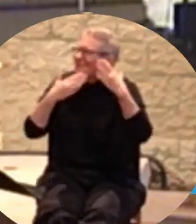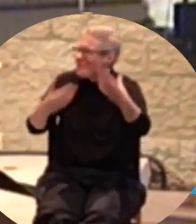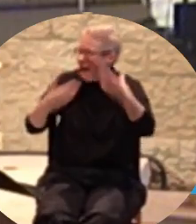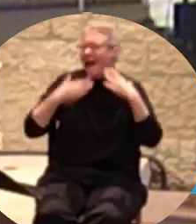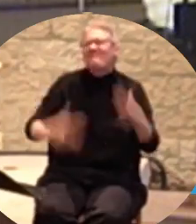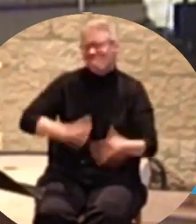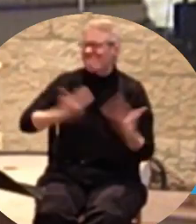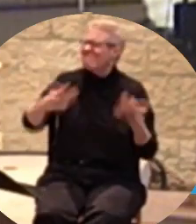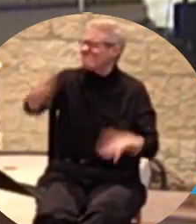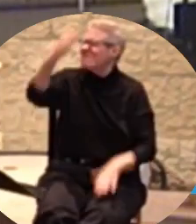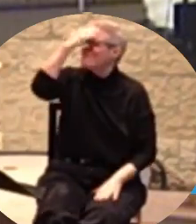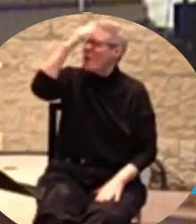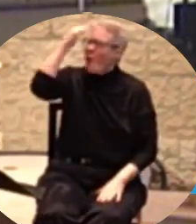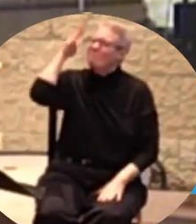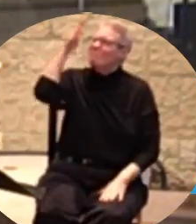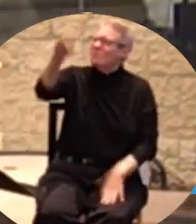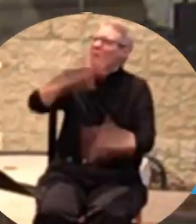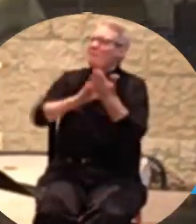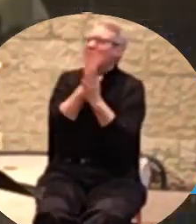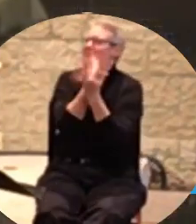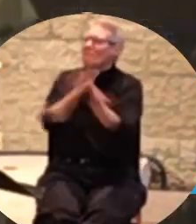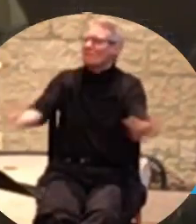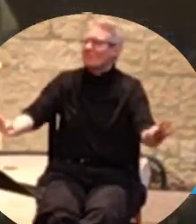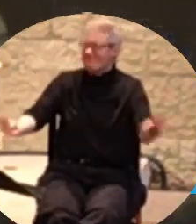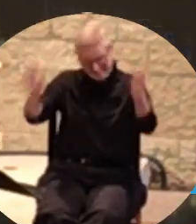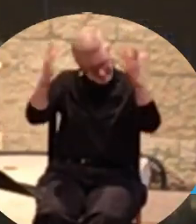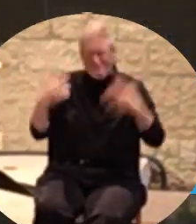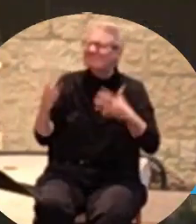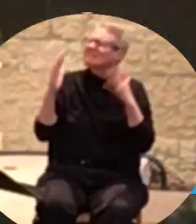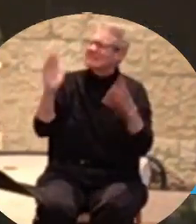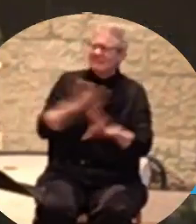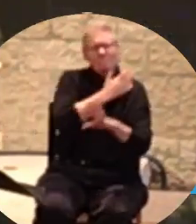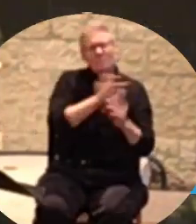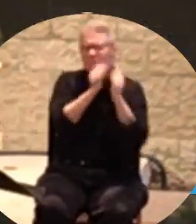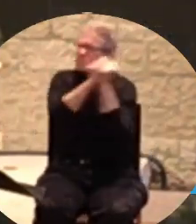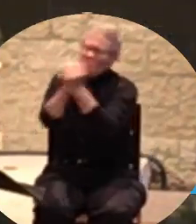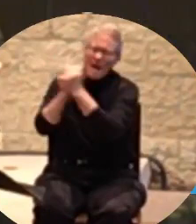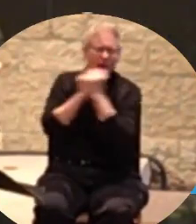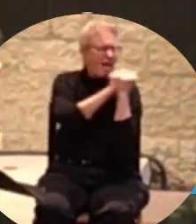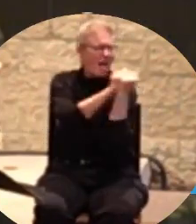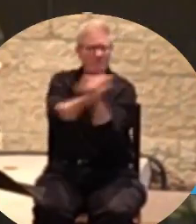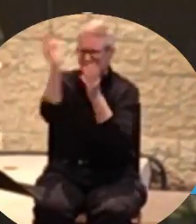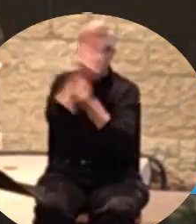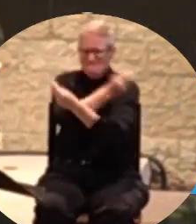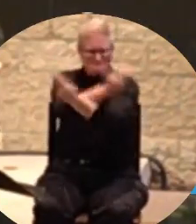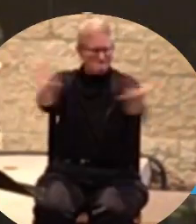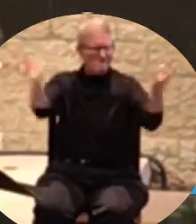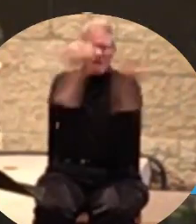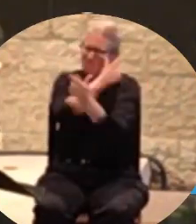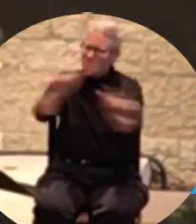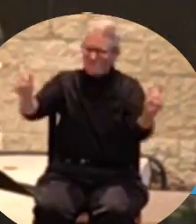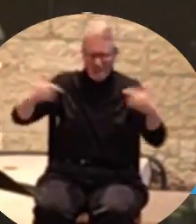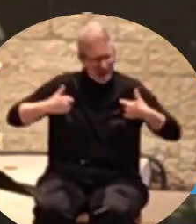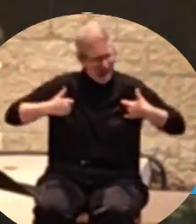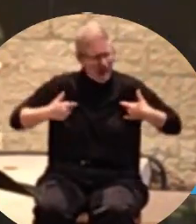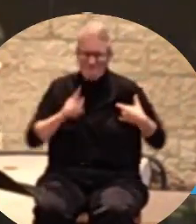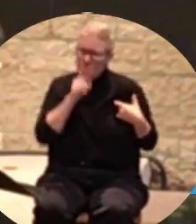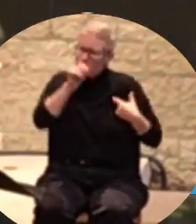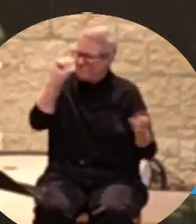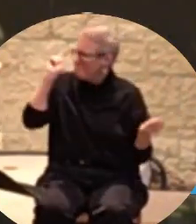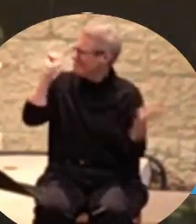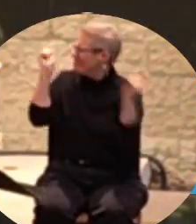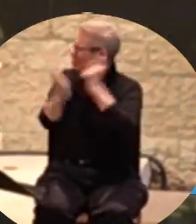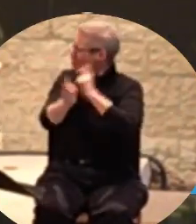free somehow. In harmony, let's show the world that we've got liberty. It's time to change for us to live